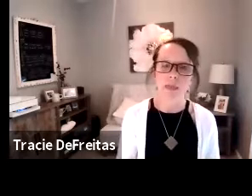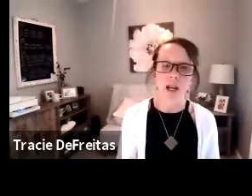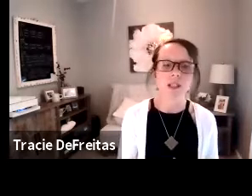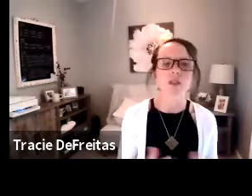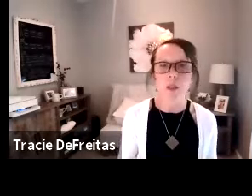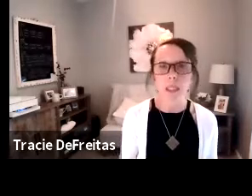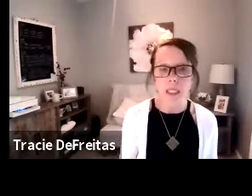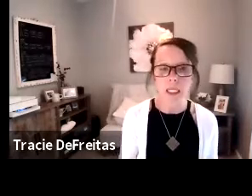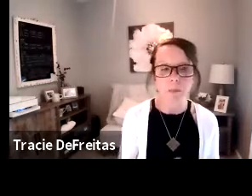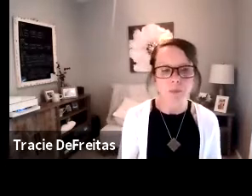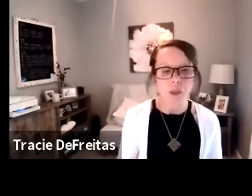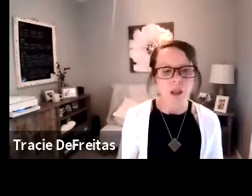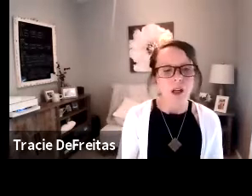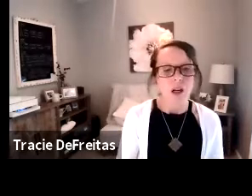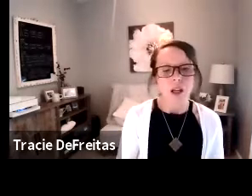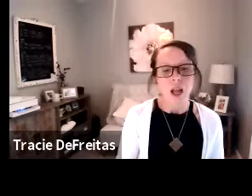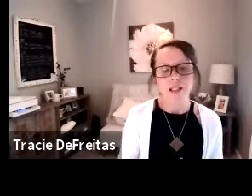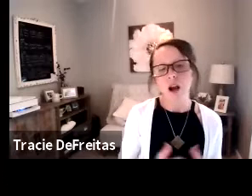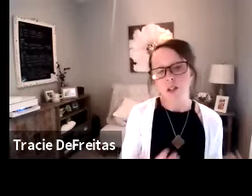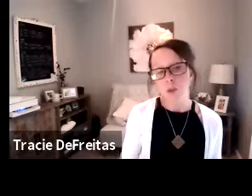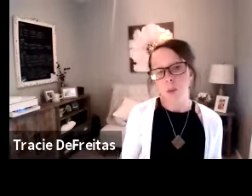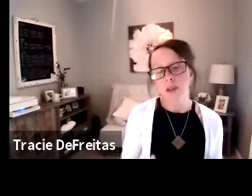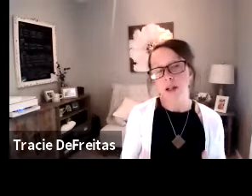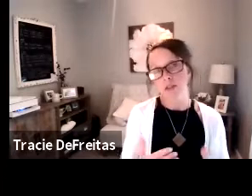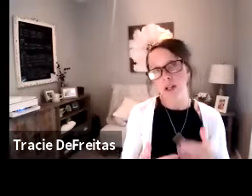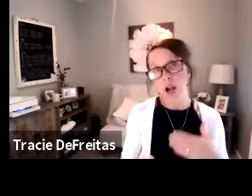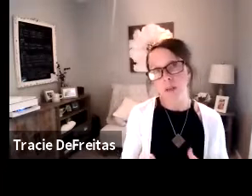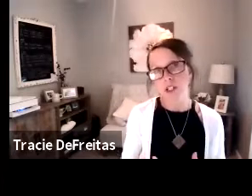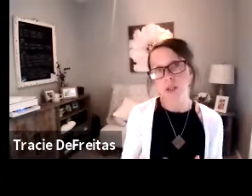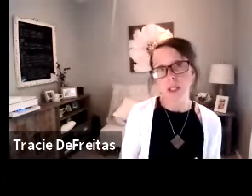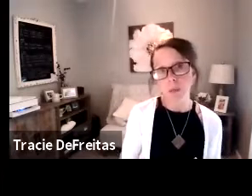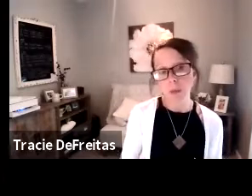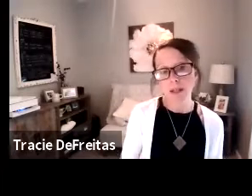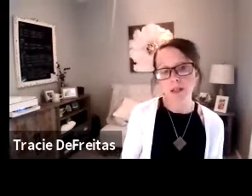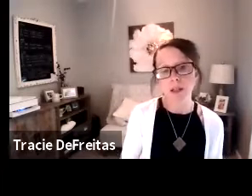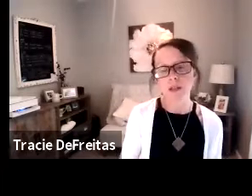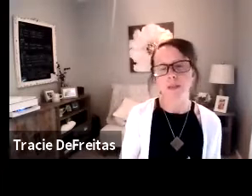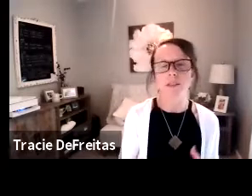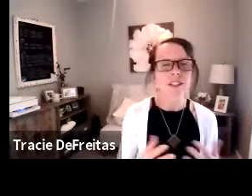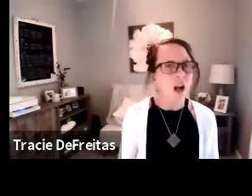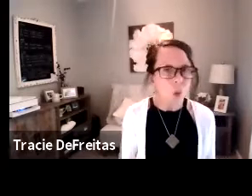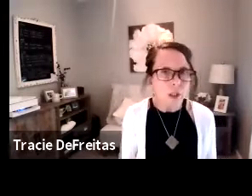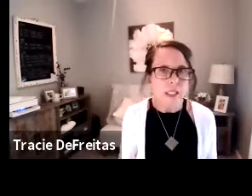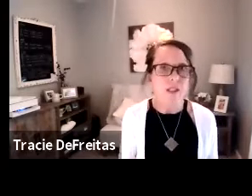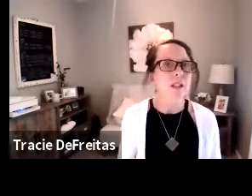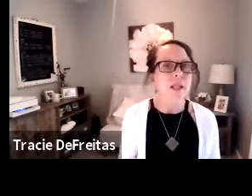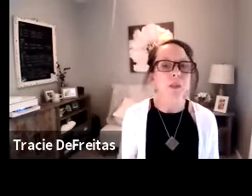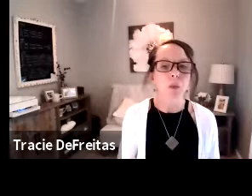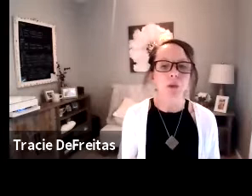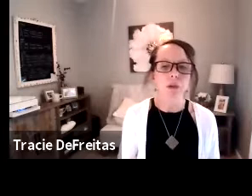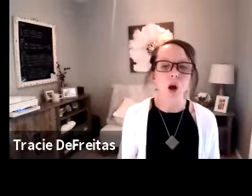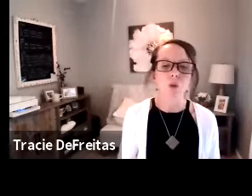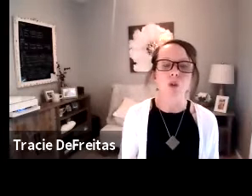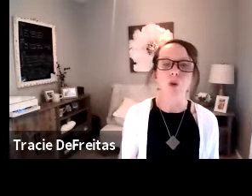be something that is very appealing. It's also important that if an accommodation's been implemented, that if it's not working, to